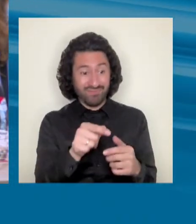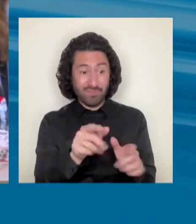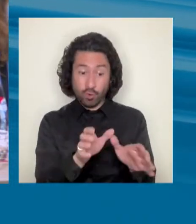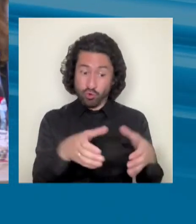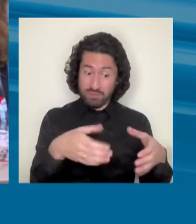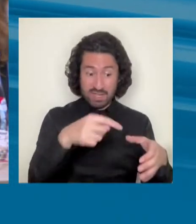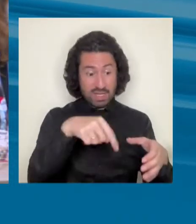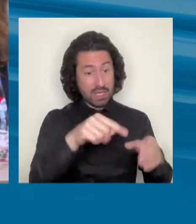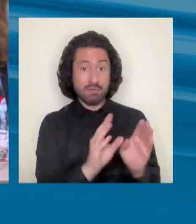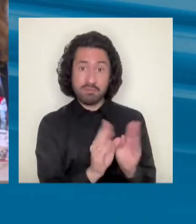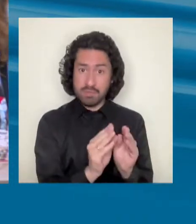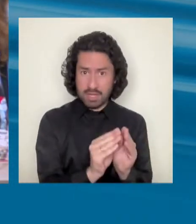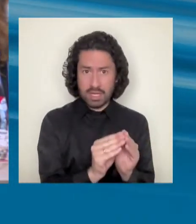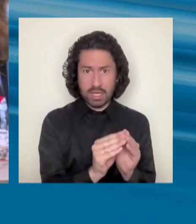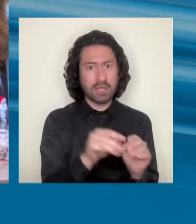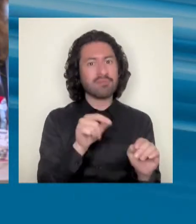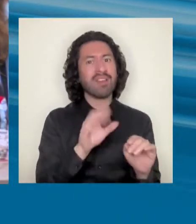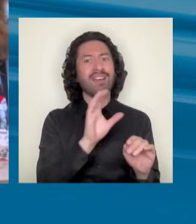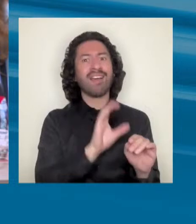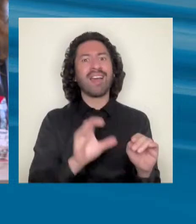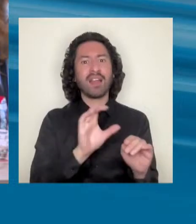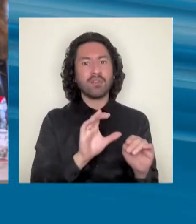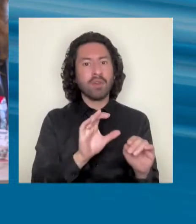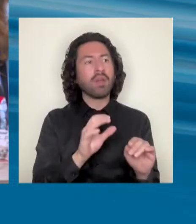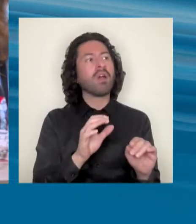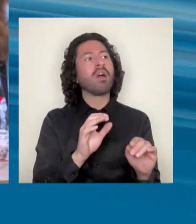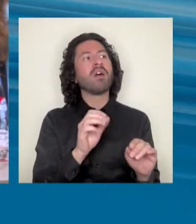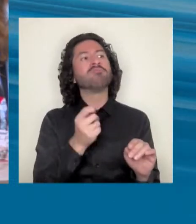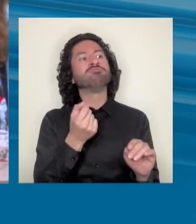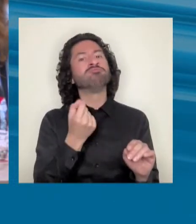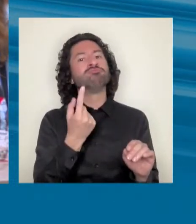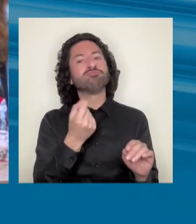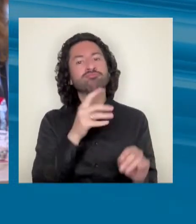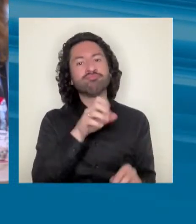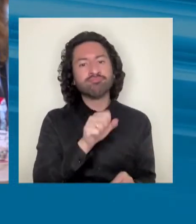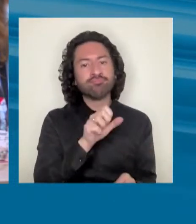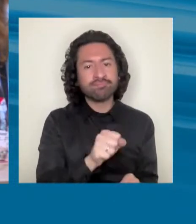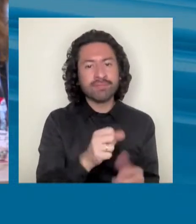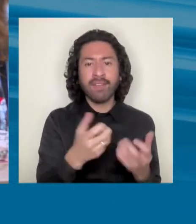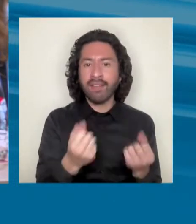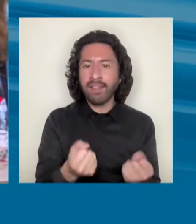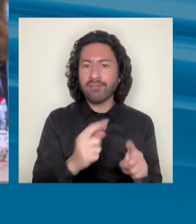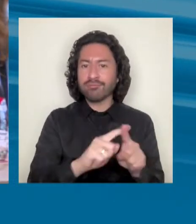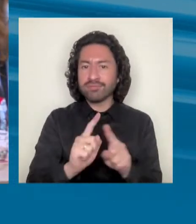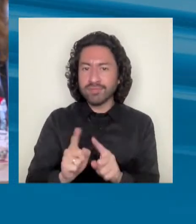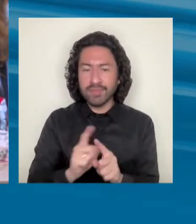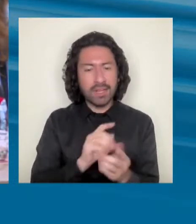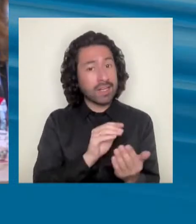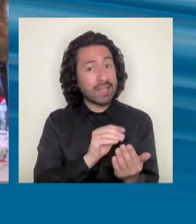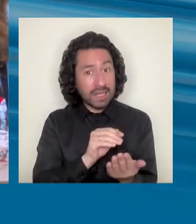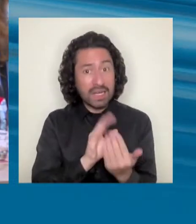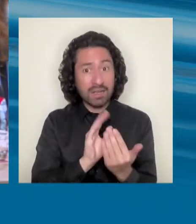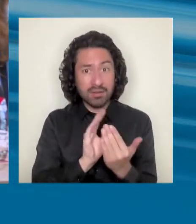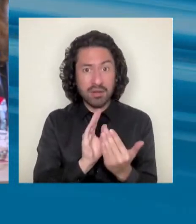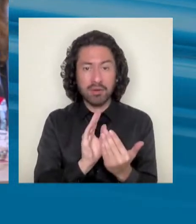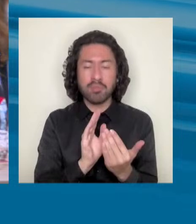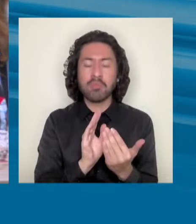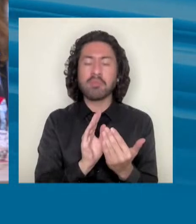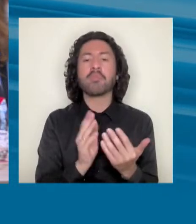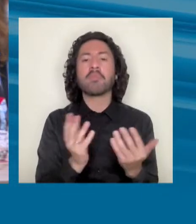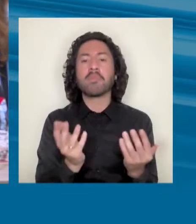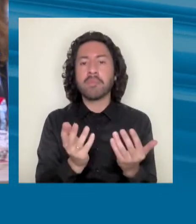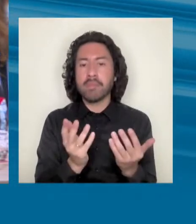challenged with deficits in institutional capacities, affecting our ability to effectively achieve regional development